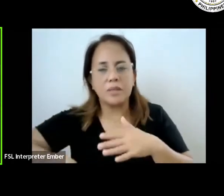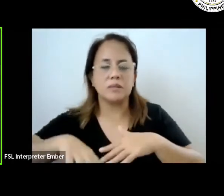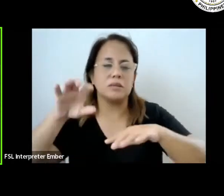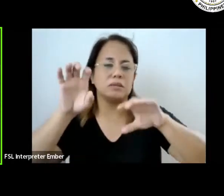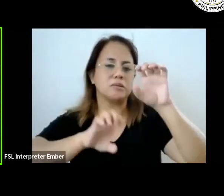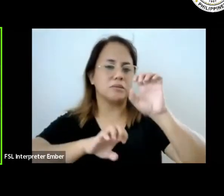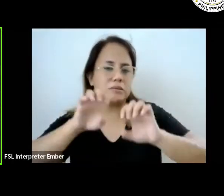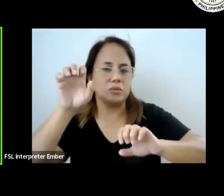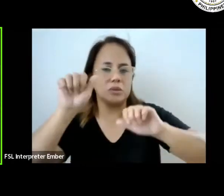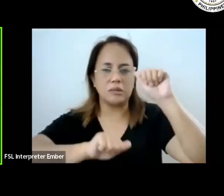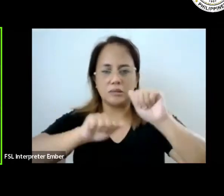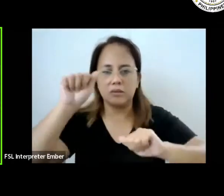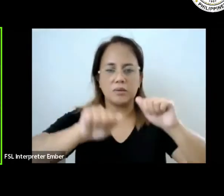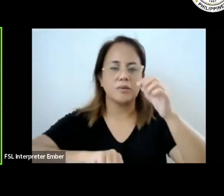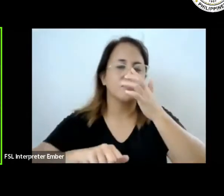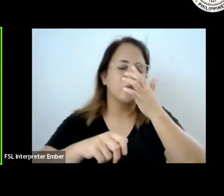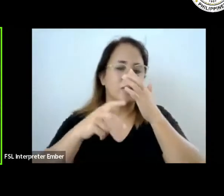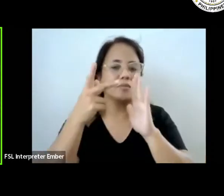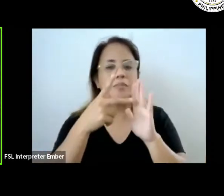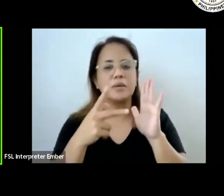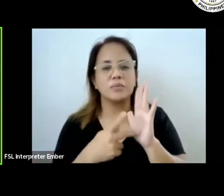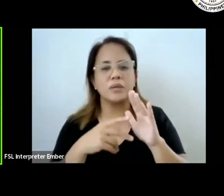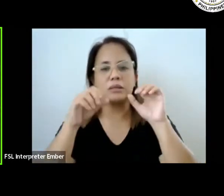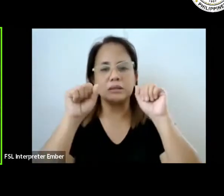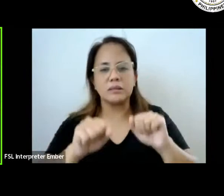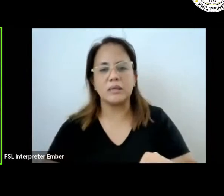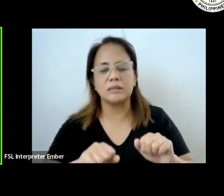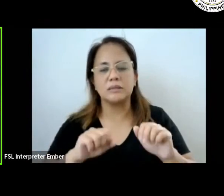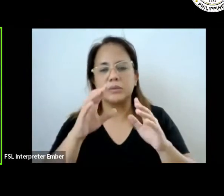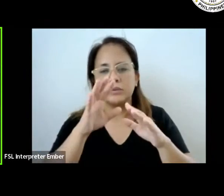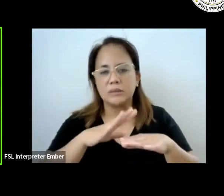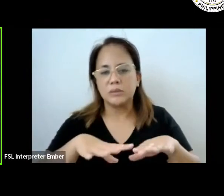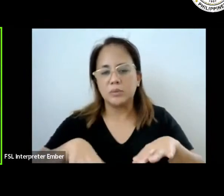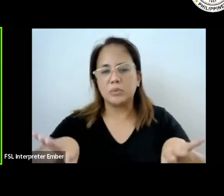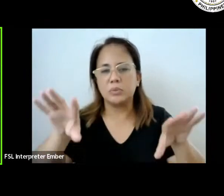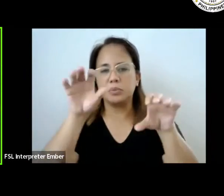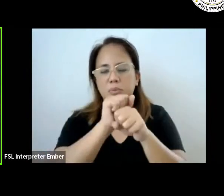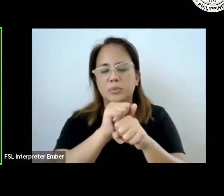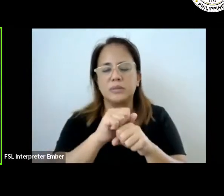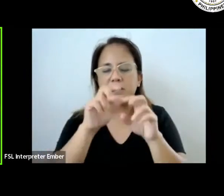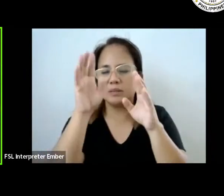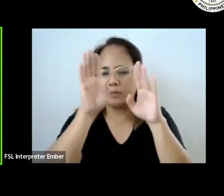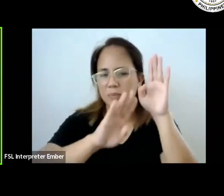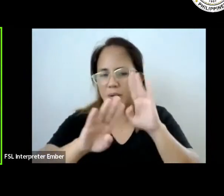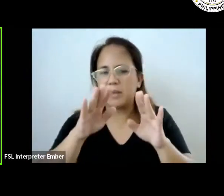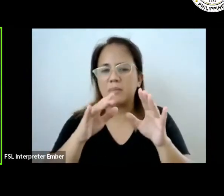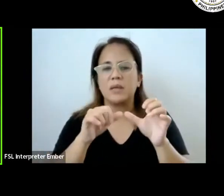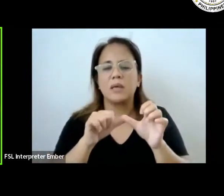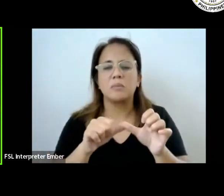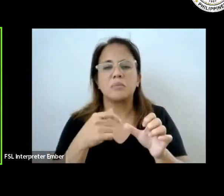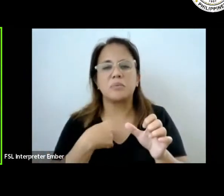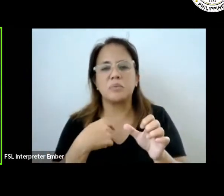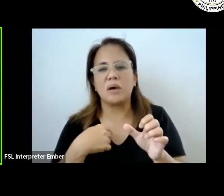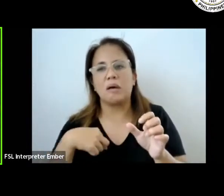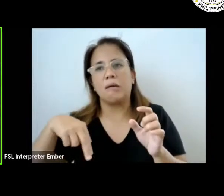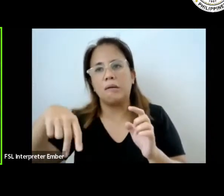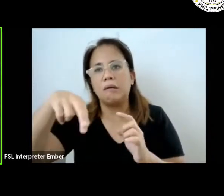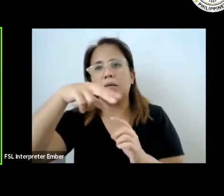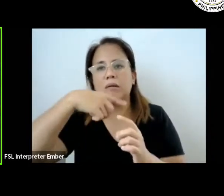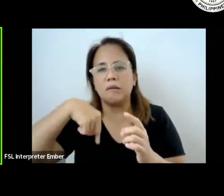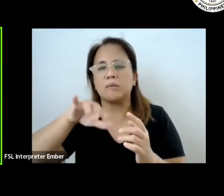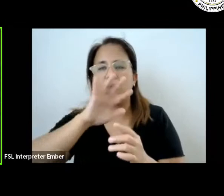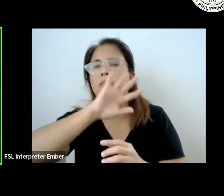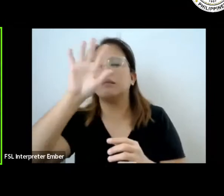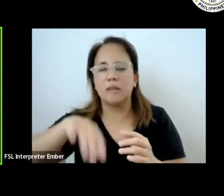and evaluation of the policy can put an end to this issue. Otherwise, we'll be going around in circles. The enactment